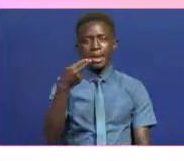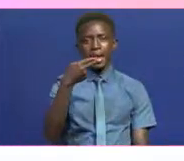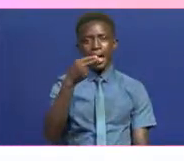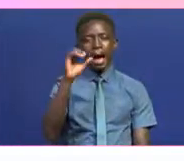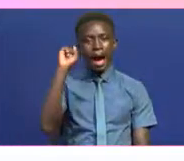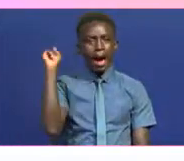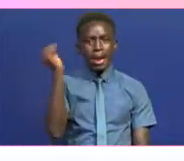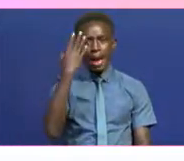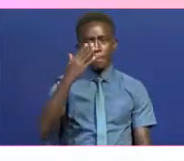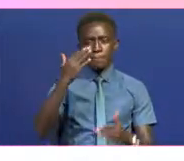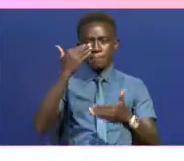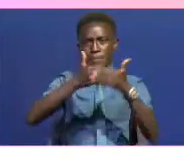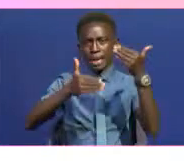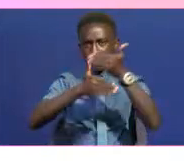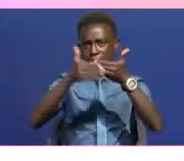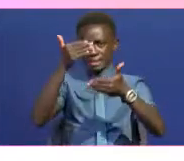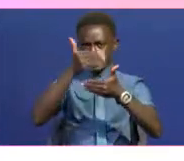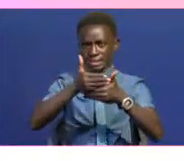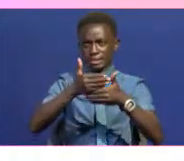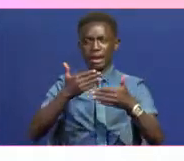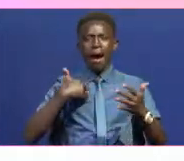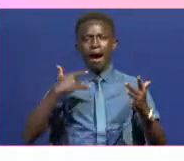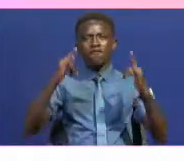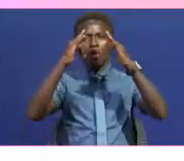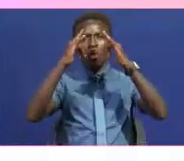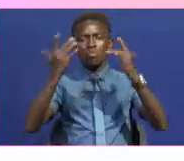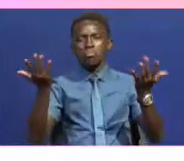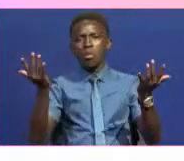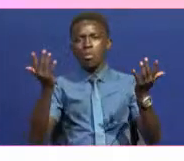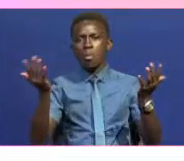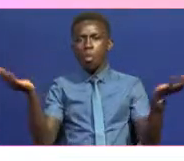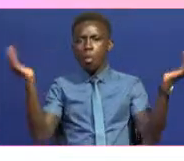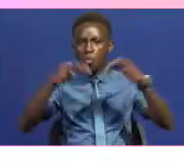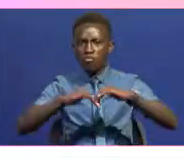state-of-the-art conference rooms,